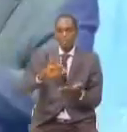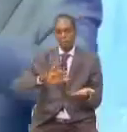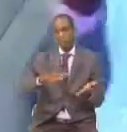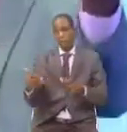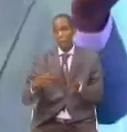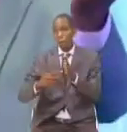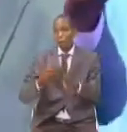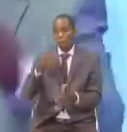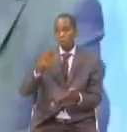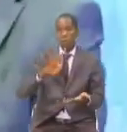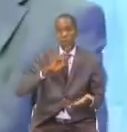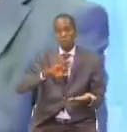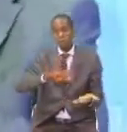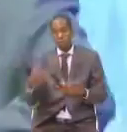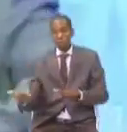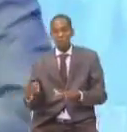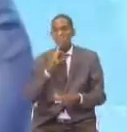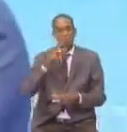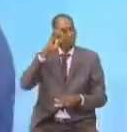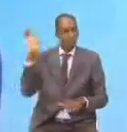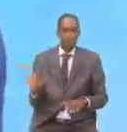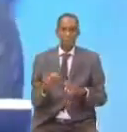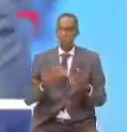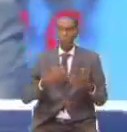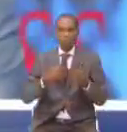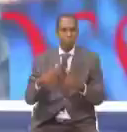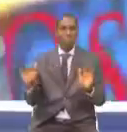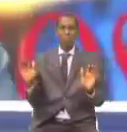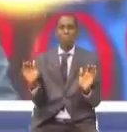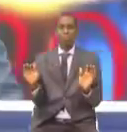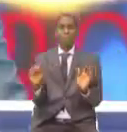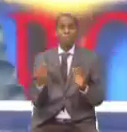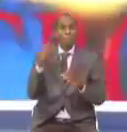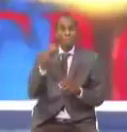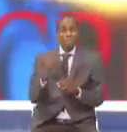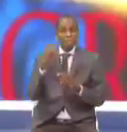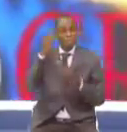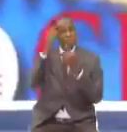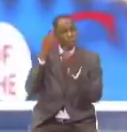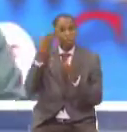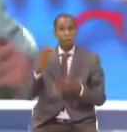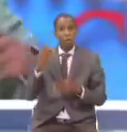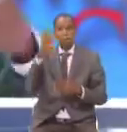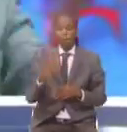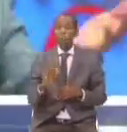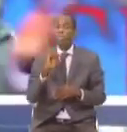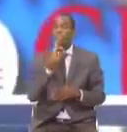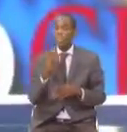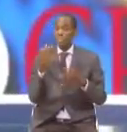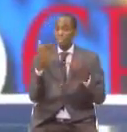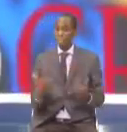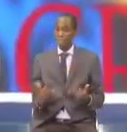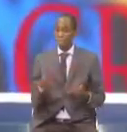die, you're forever gone. And you go to the other side. The thought of God is now. You cannot do